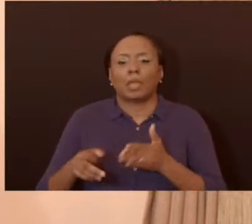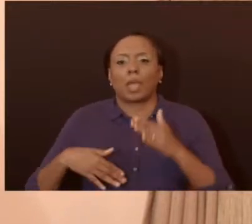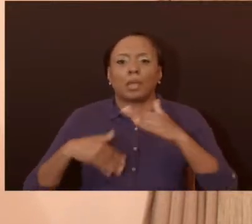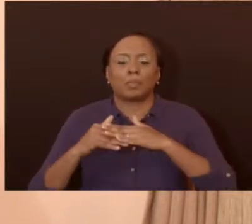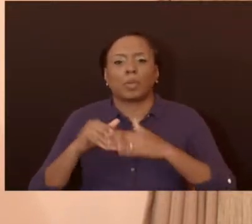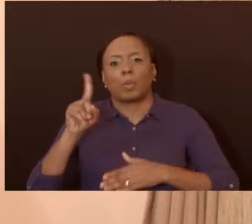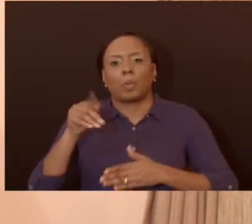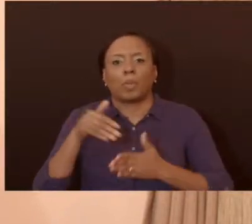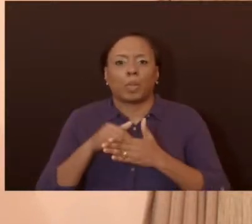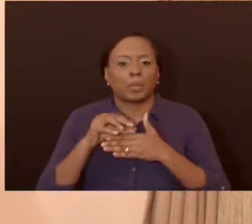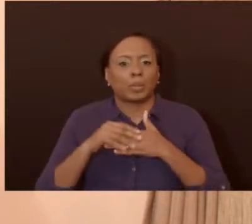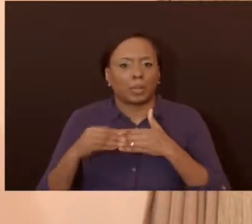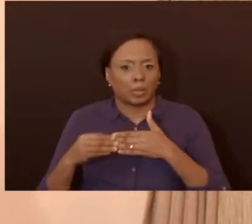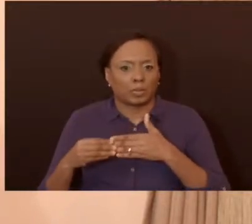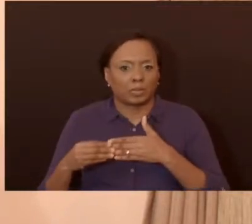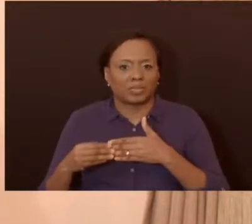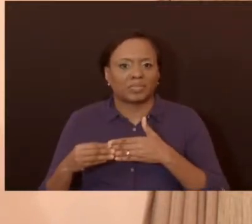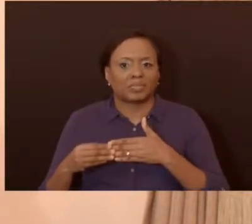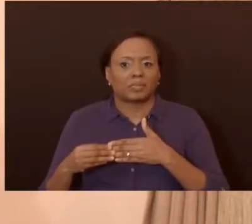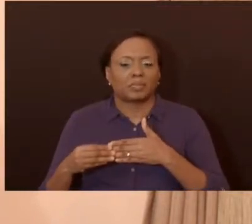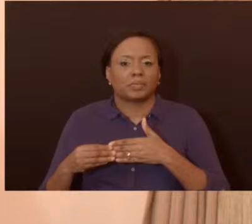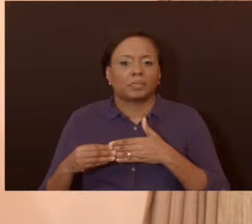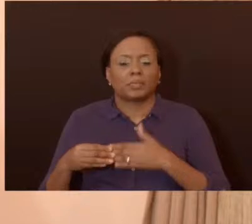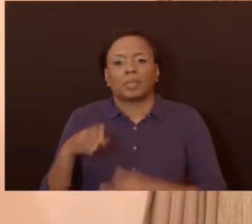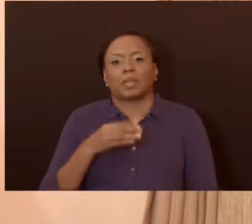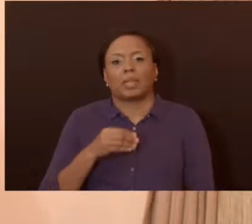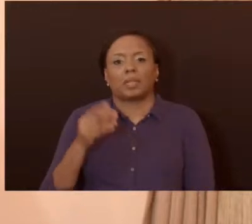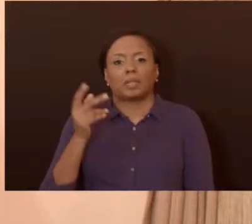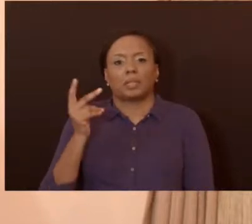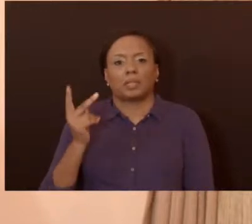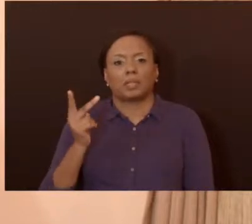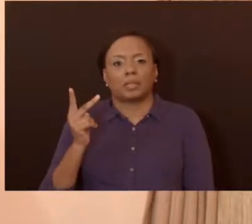and there were 2 who were fined